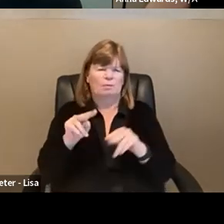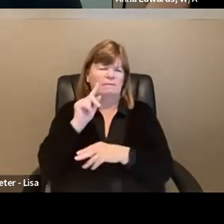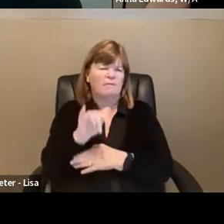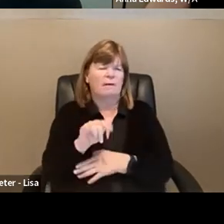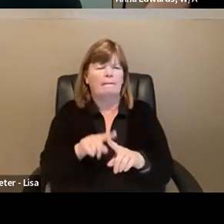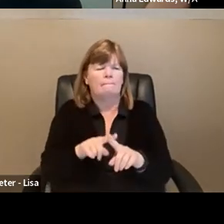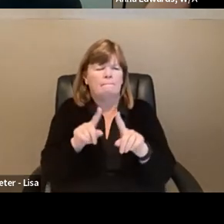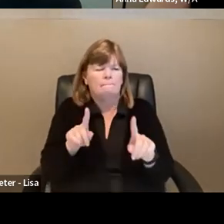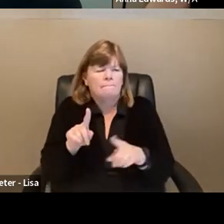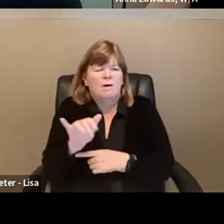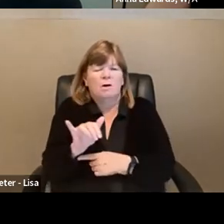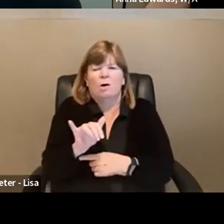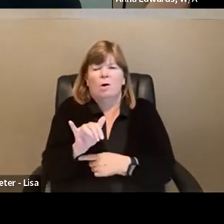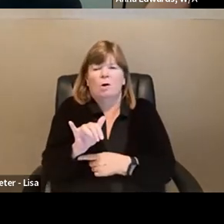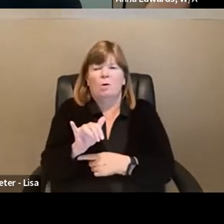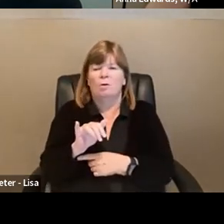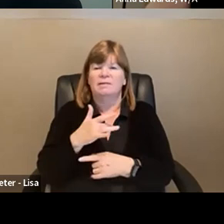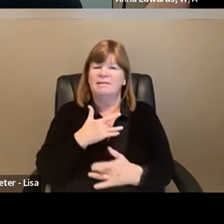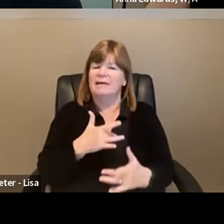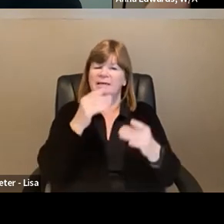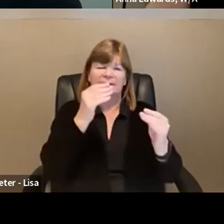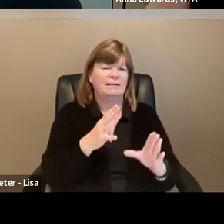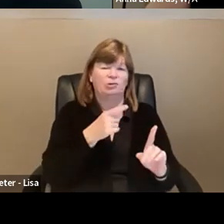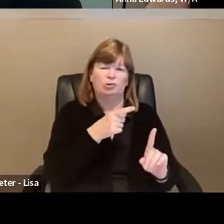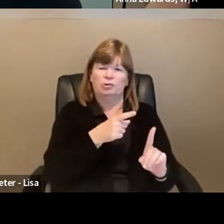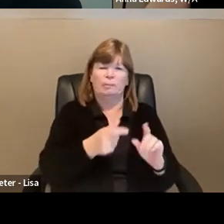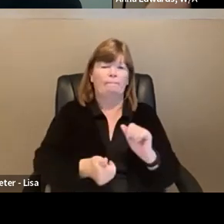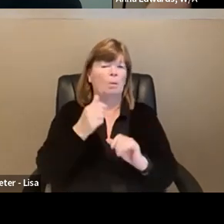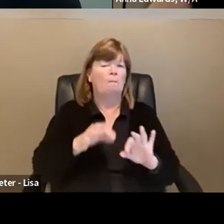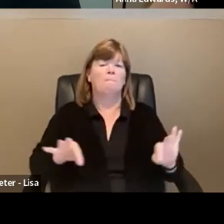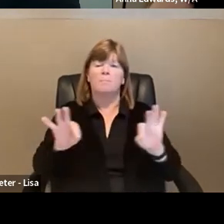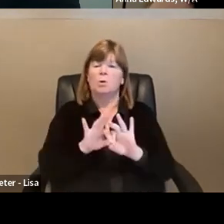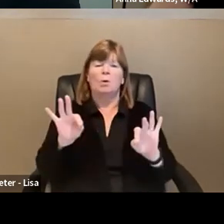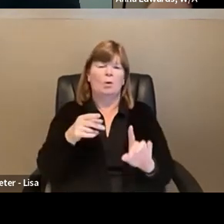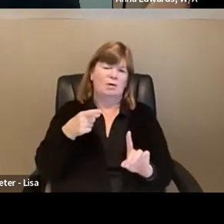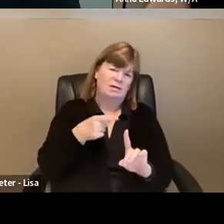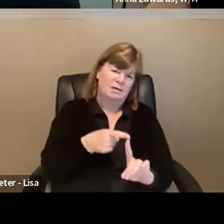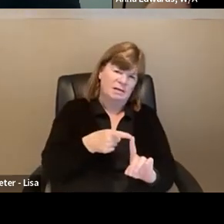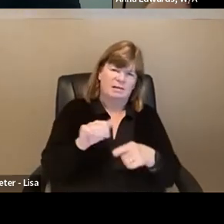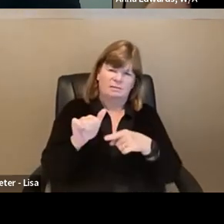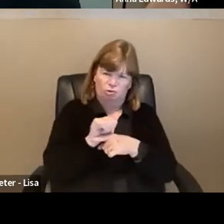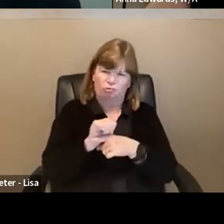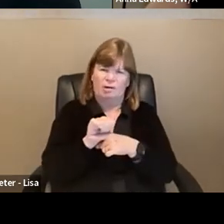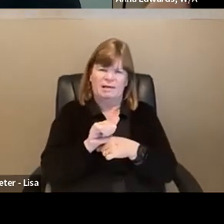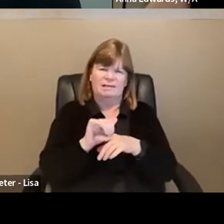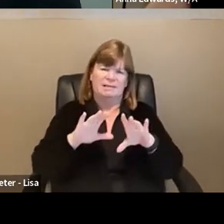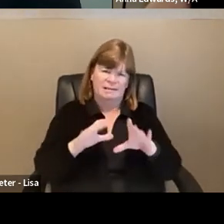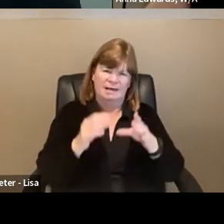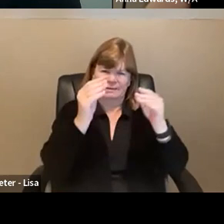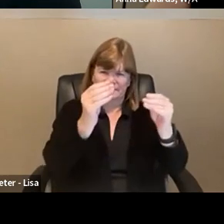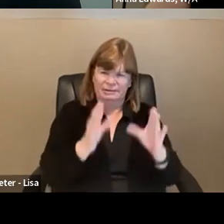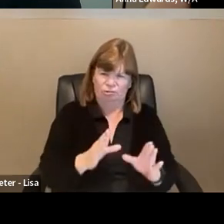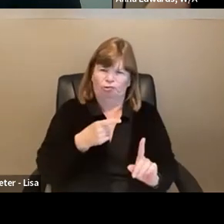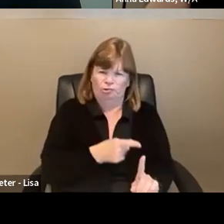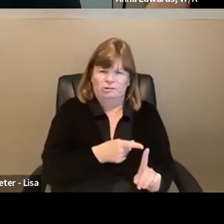we also, I mean, at the end of the day, the teacher is the magic bullet is the trained classroom teacher that